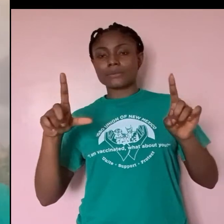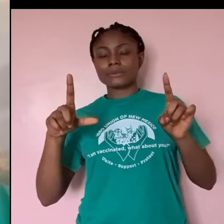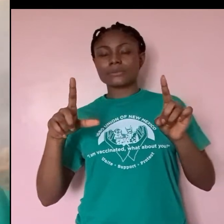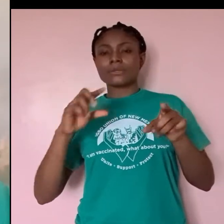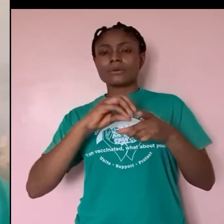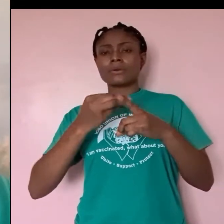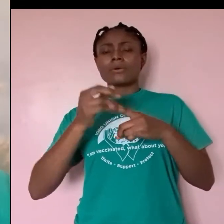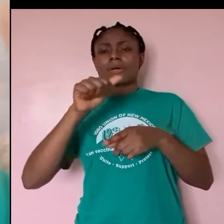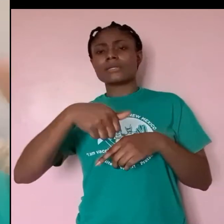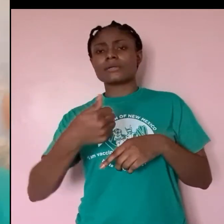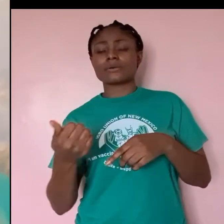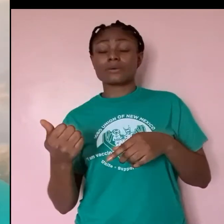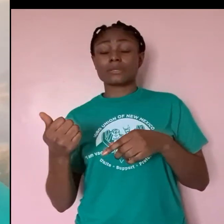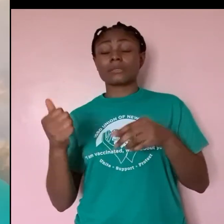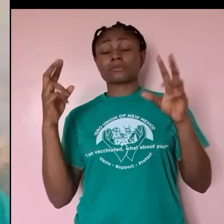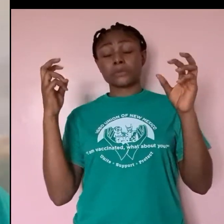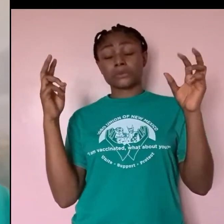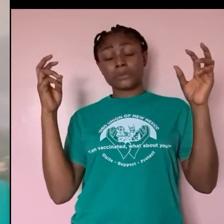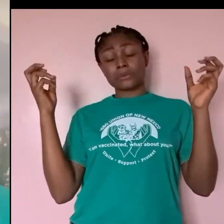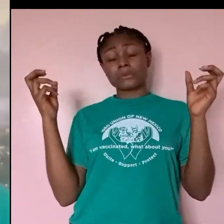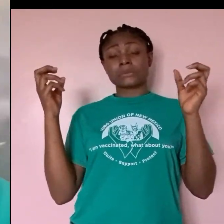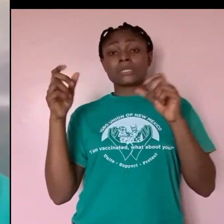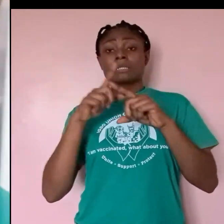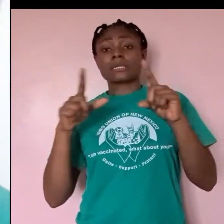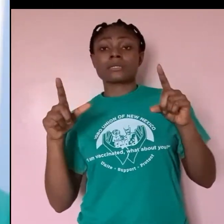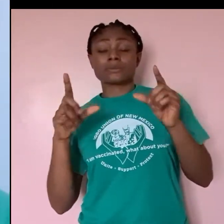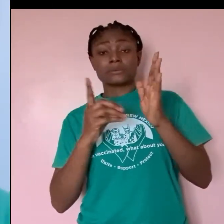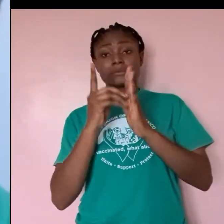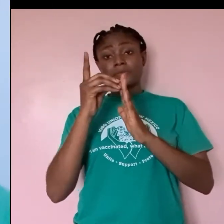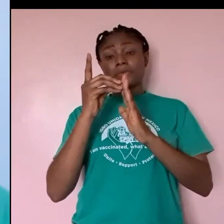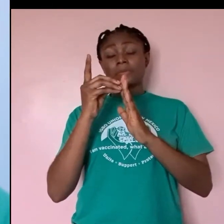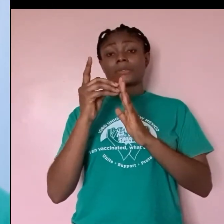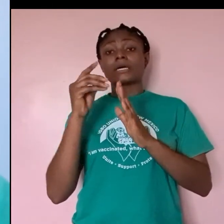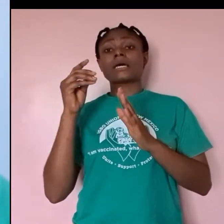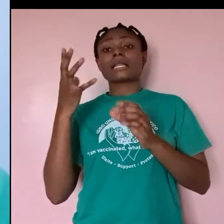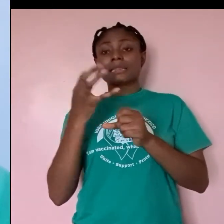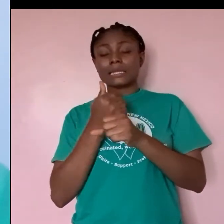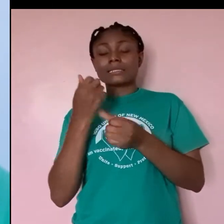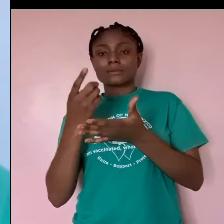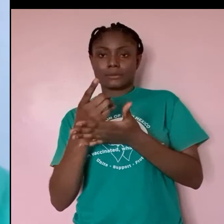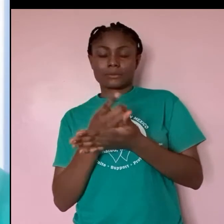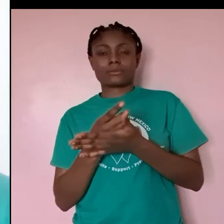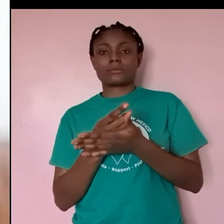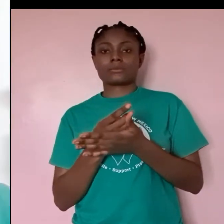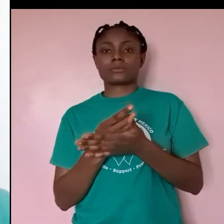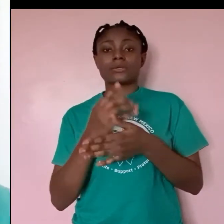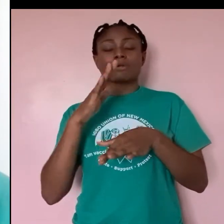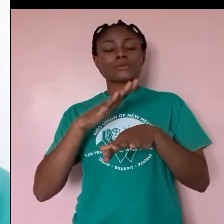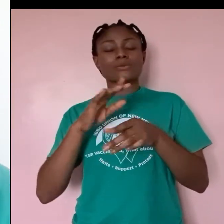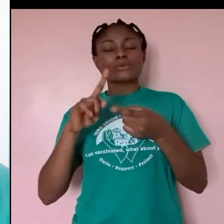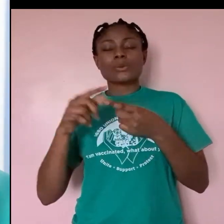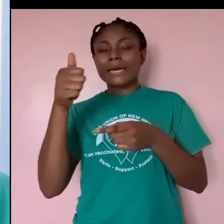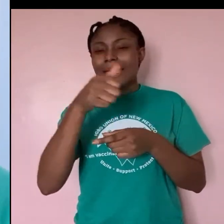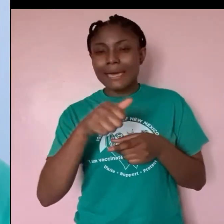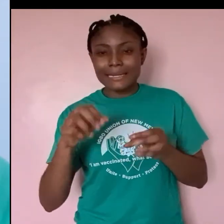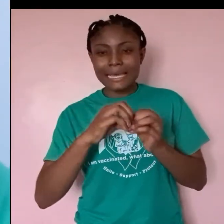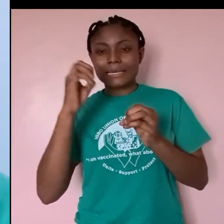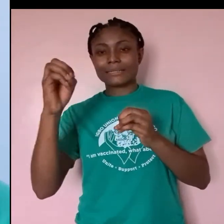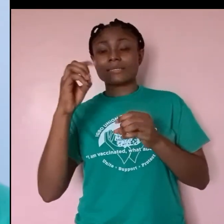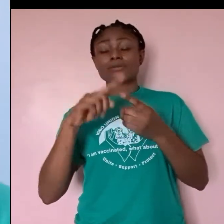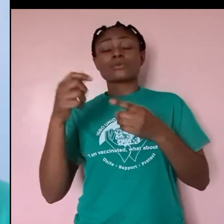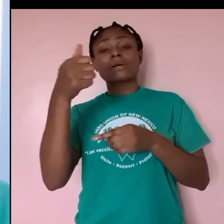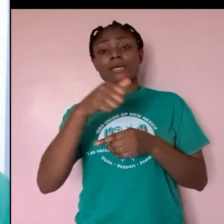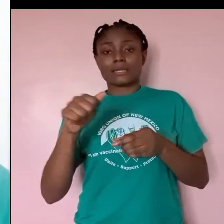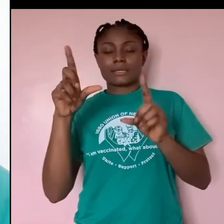other quote and unquote developed sign language takes discourse to any extent, to any